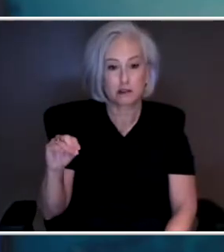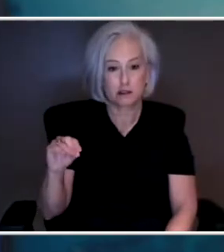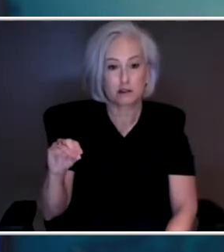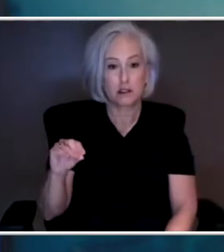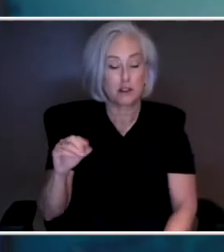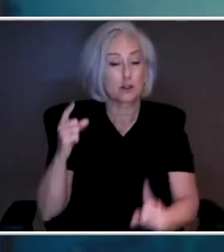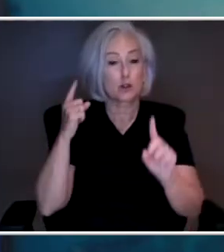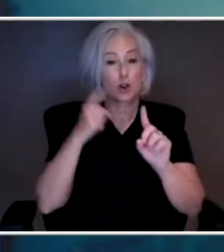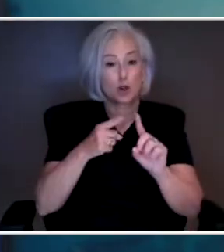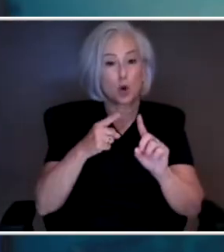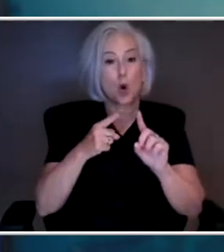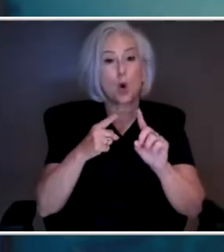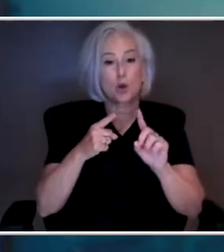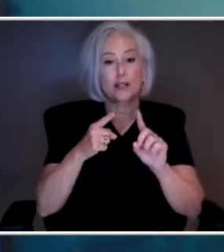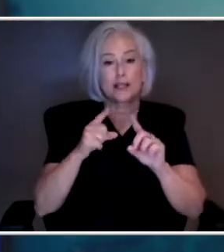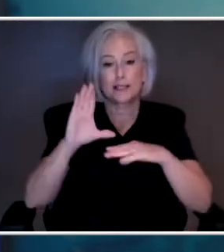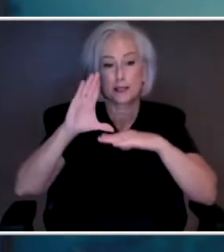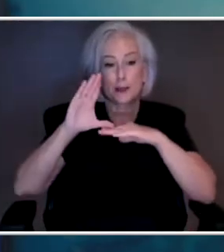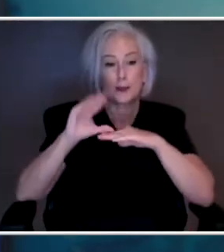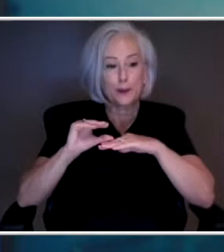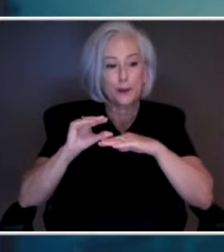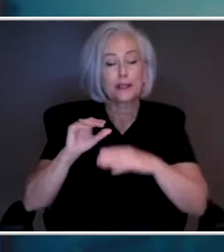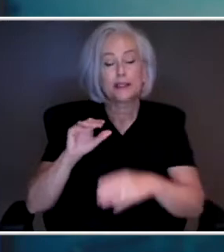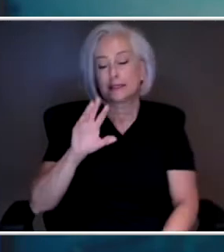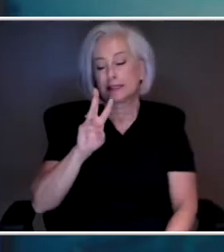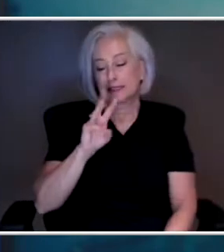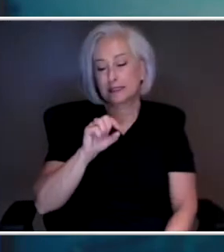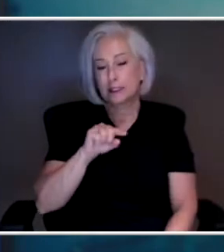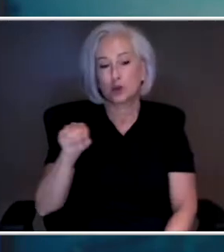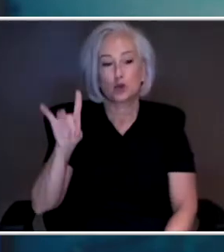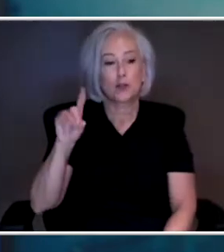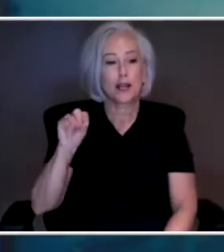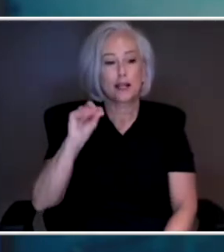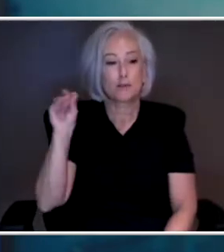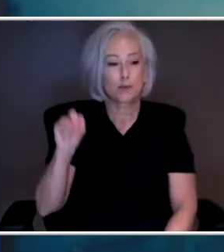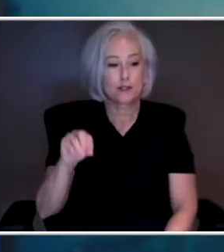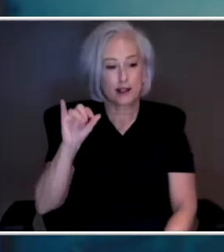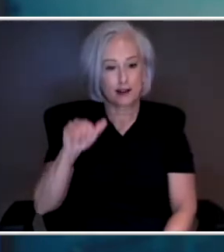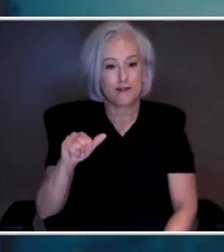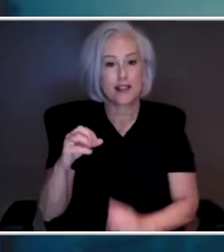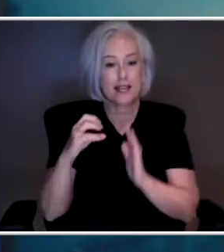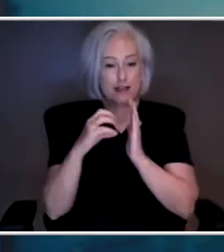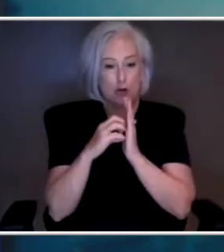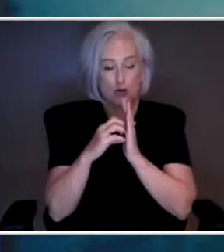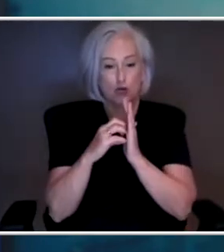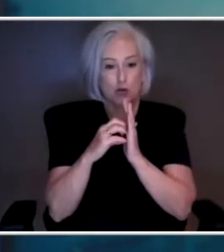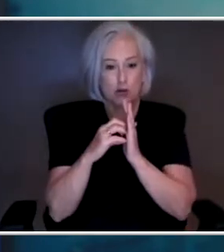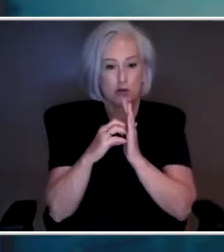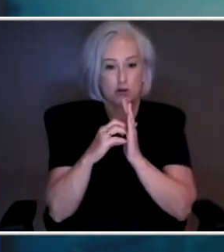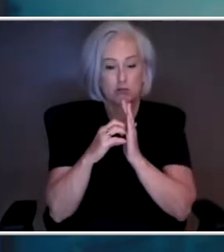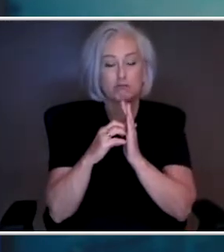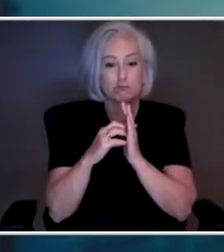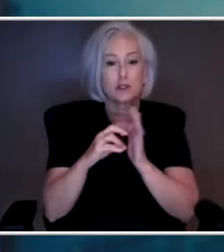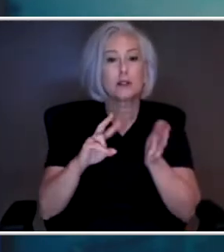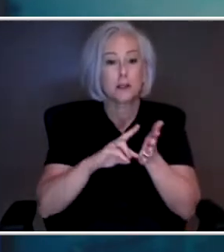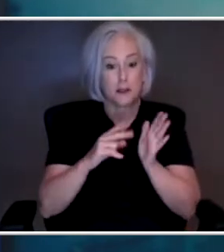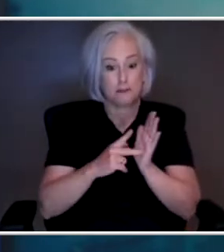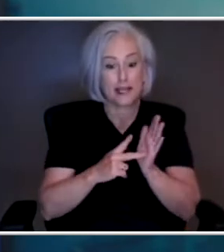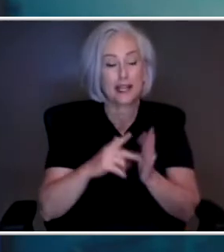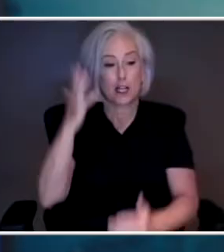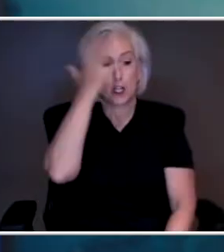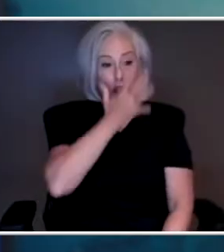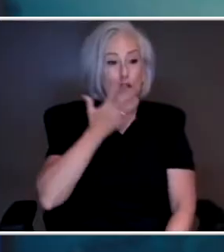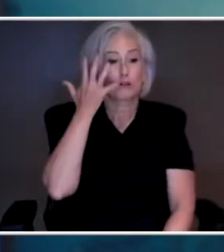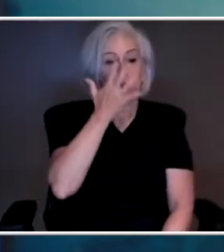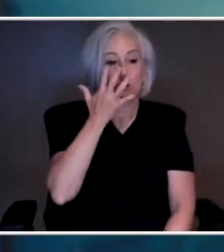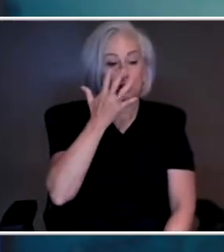80% volume reduction of the nodule, and that typically is the number that gets you to where cosmetically it's a significant improvement,